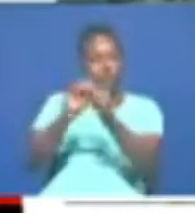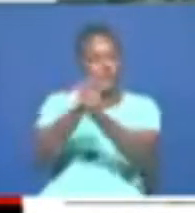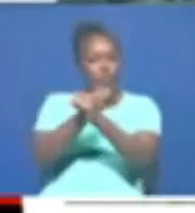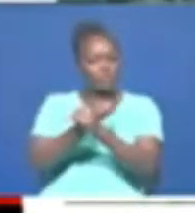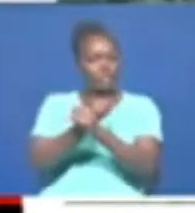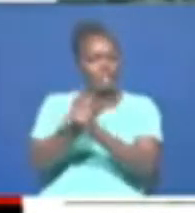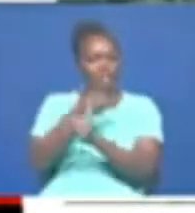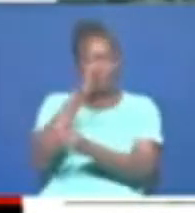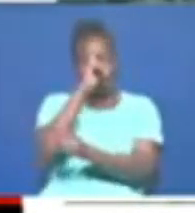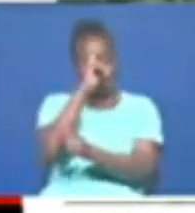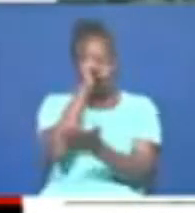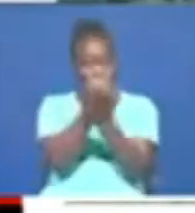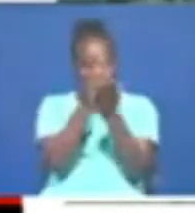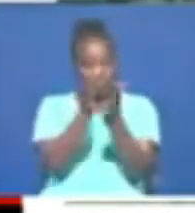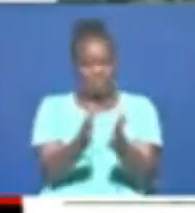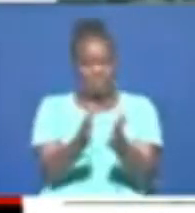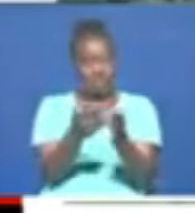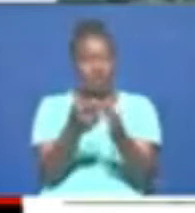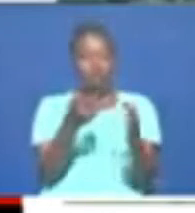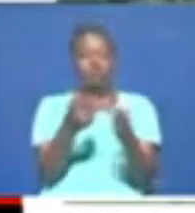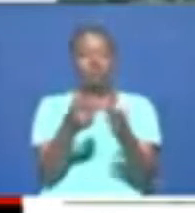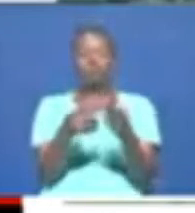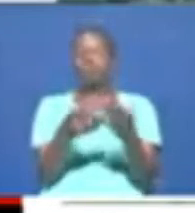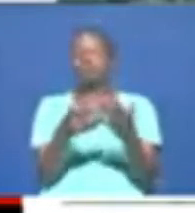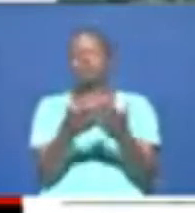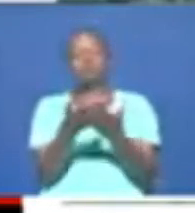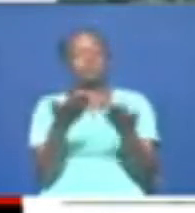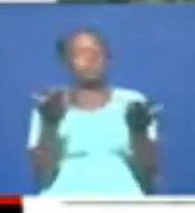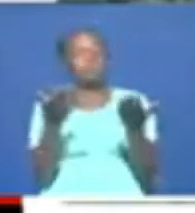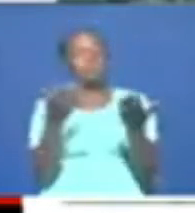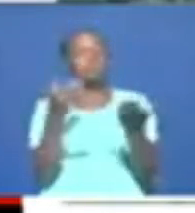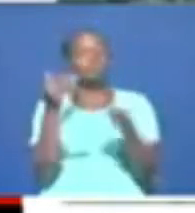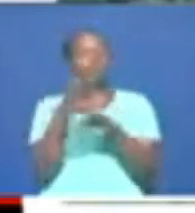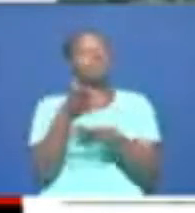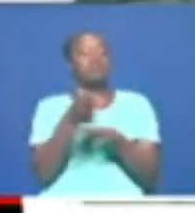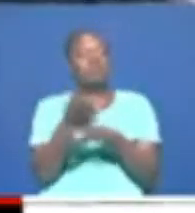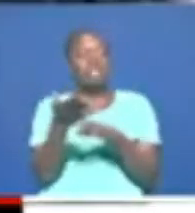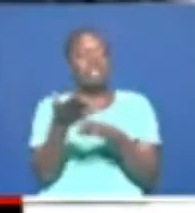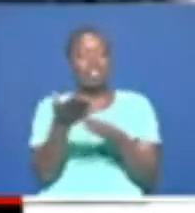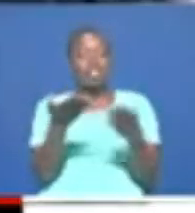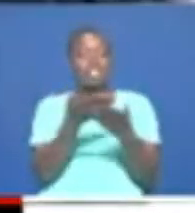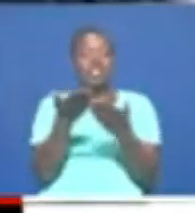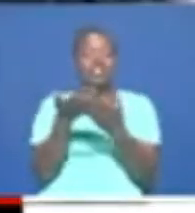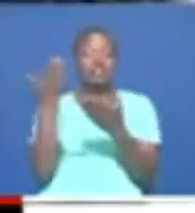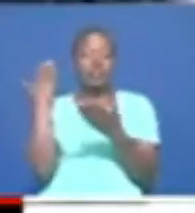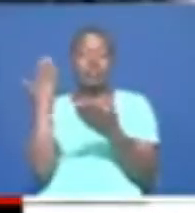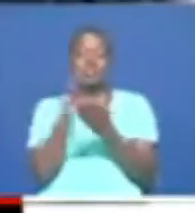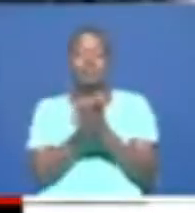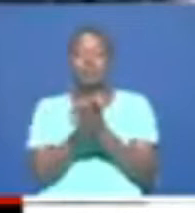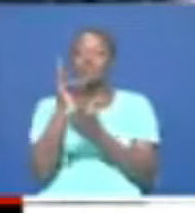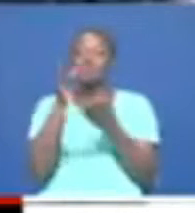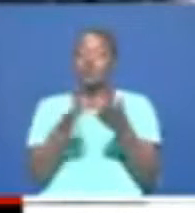our police officers from unfounded allegations that have been there in the past. That one way we